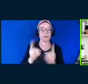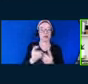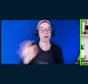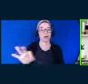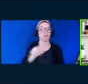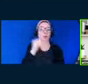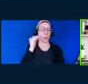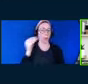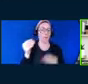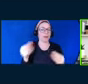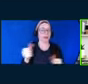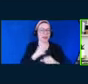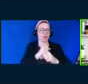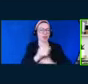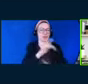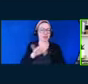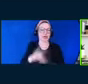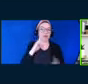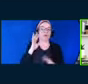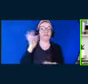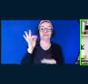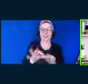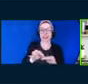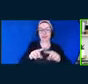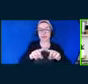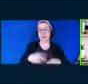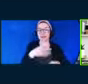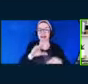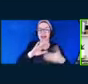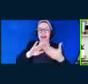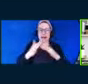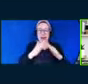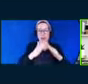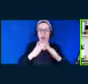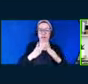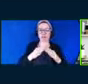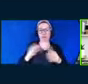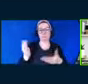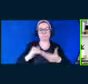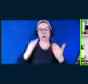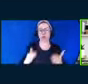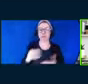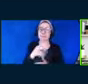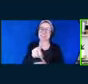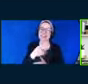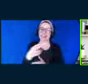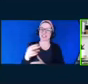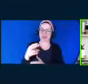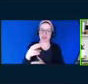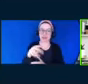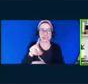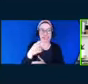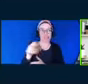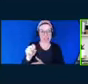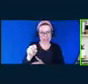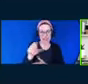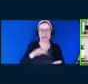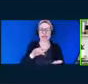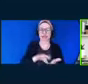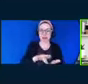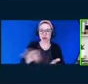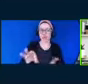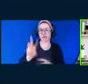Homeland Security Center for Faith-Based and Neighborhood Partnerships, which is a DHS center of the White House Office of